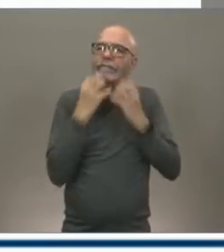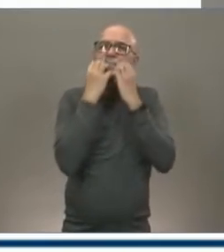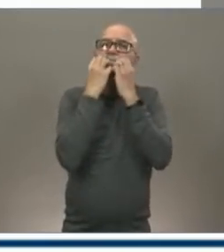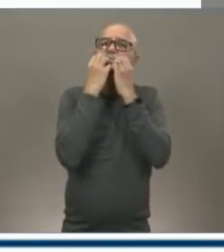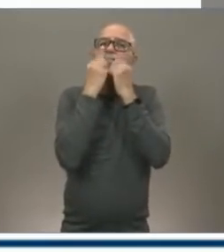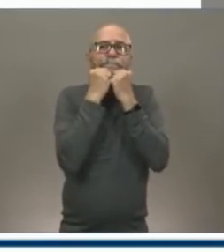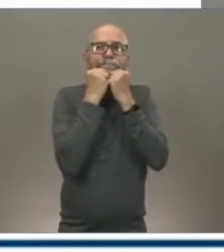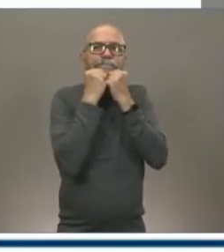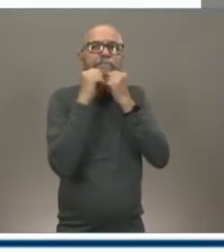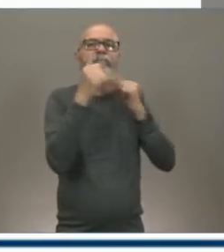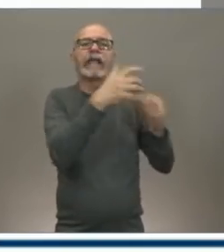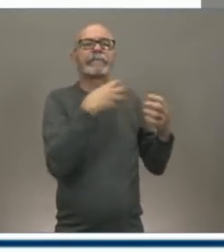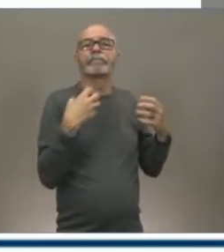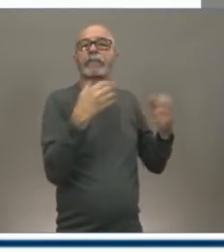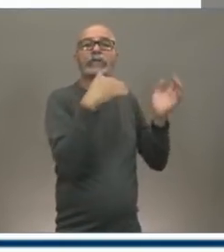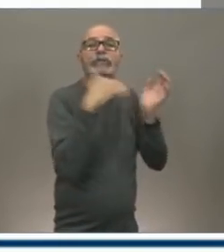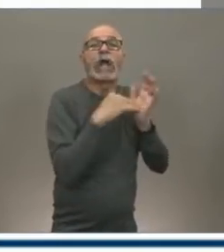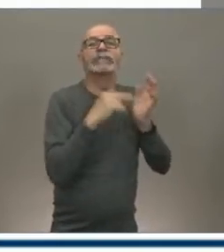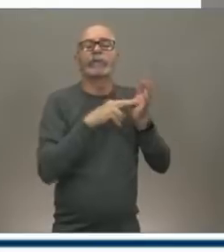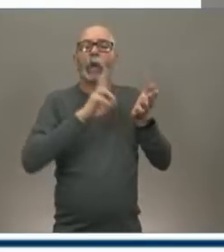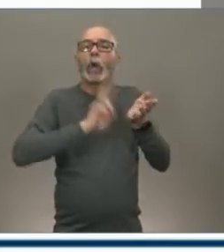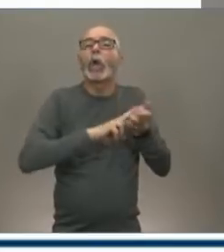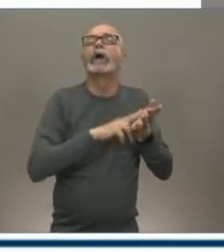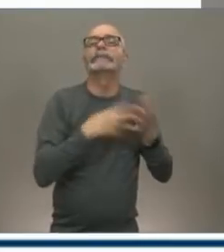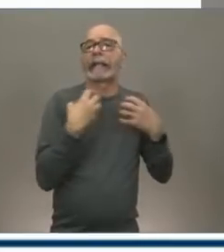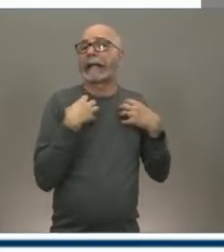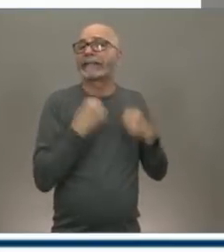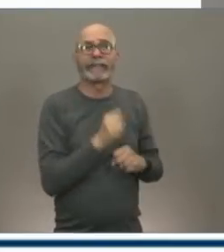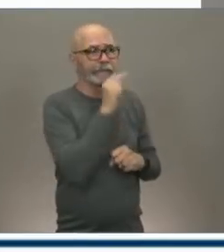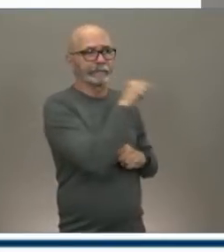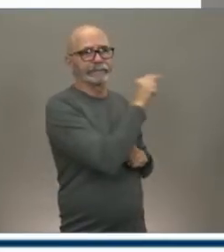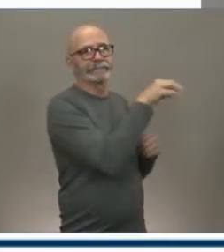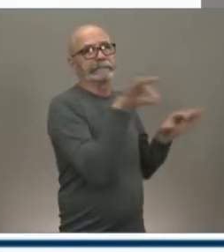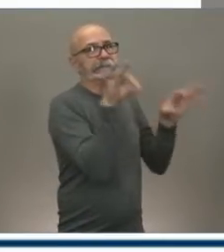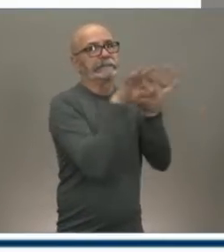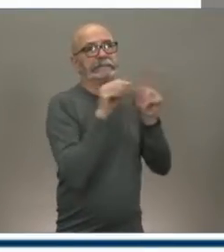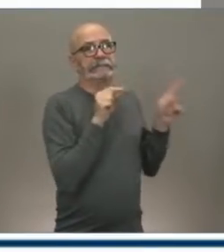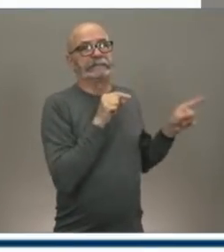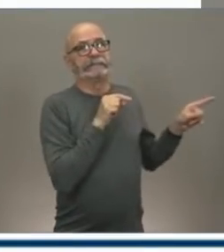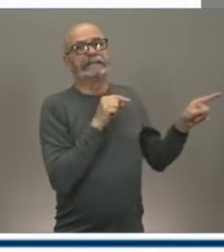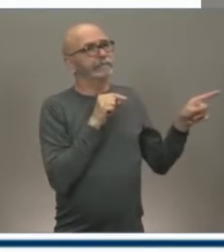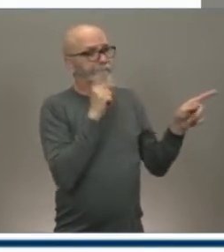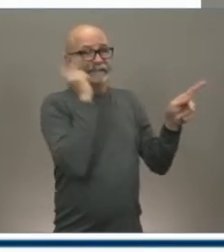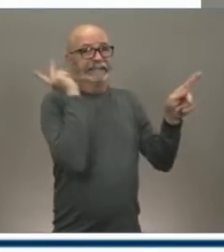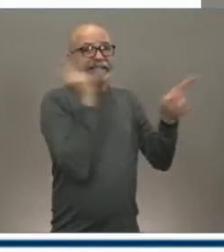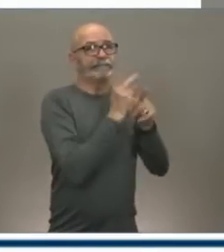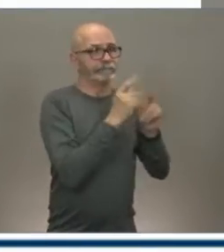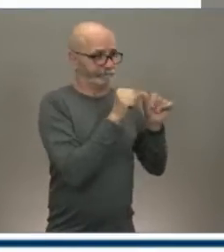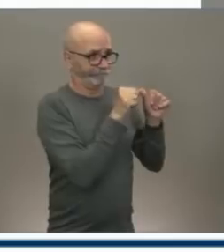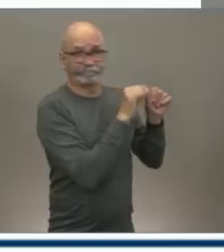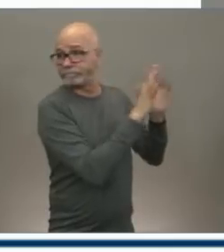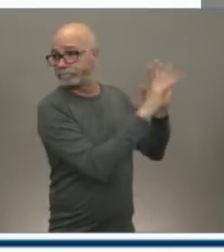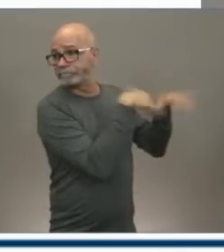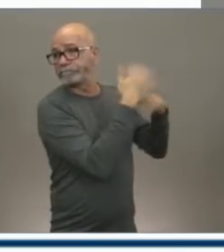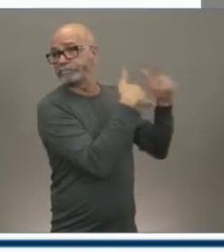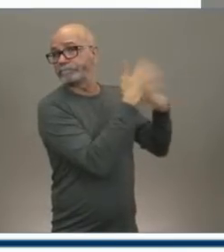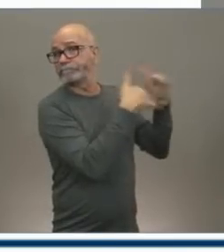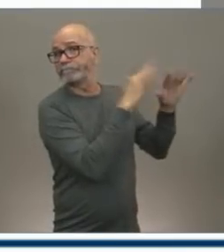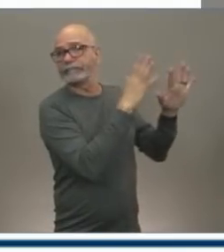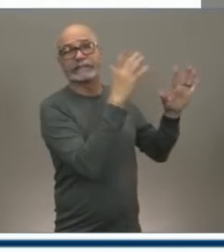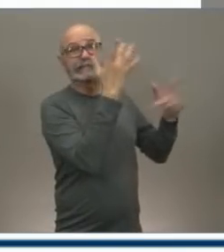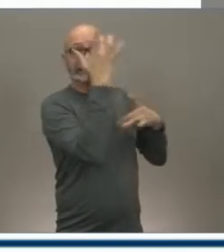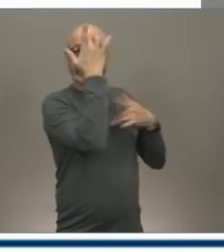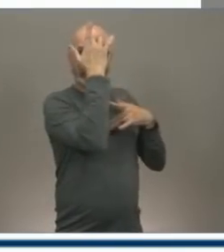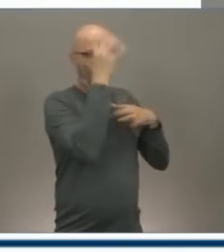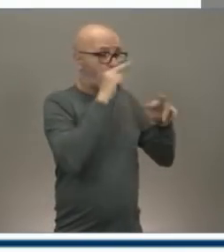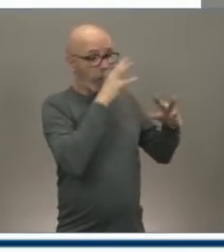workers so they are around and kept safe, so they're able to treat not only people with COVID, but everyone else as well. We are